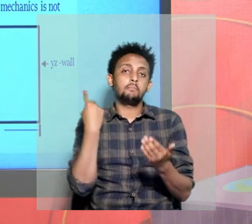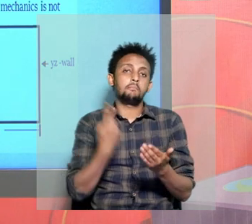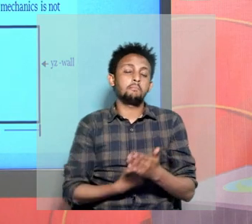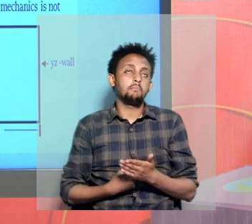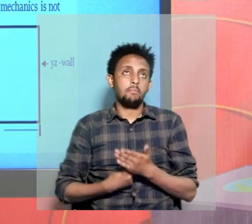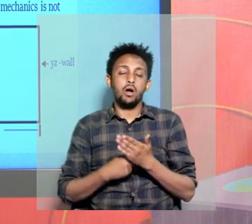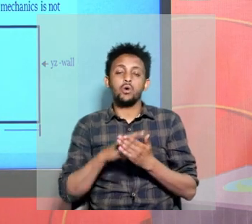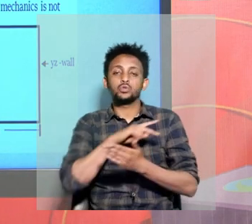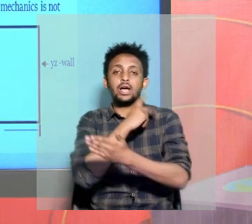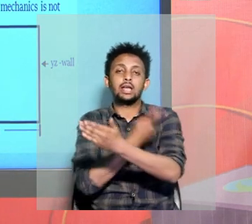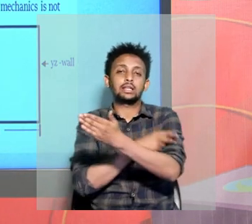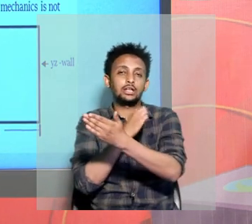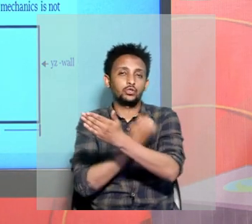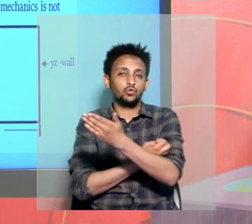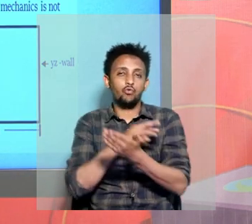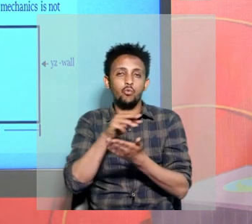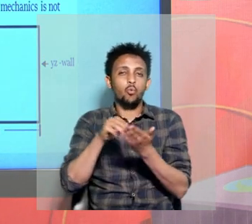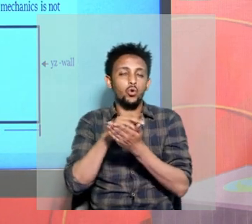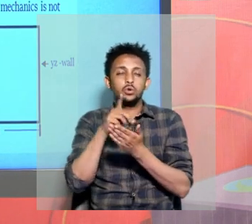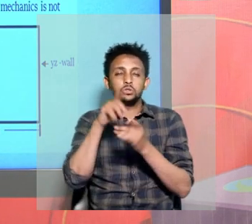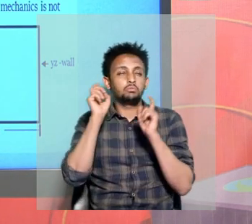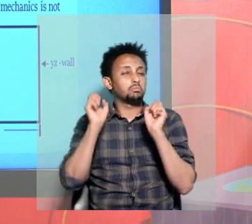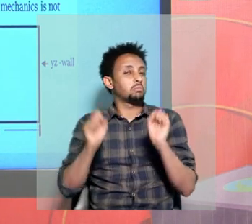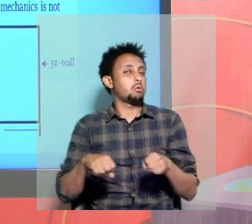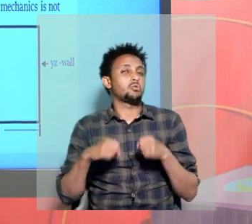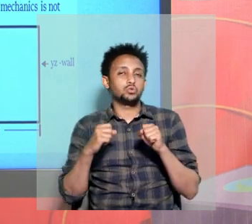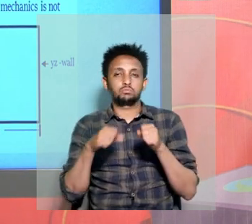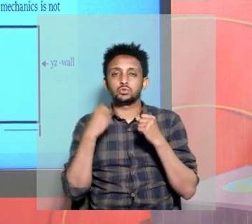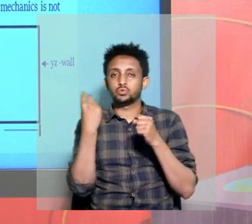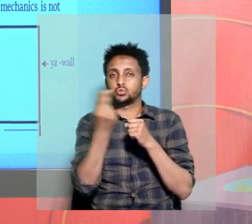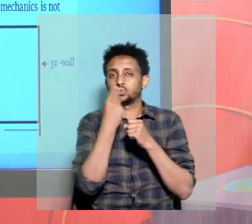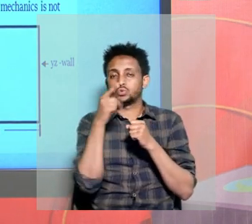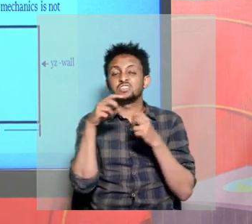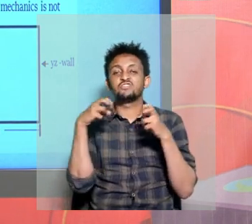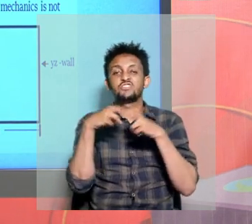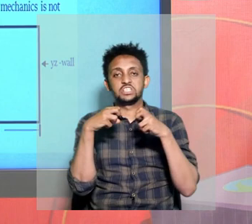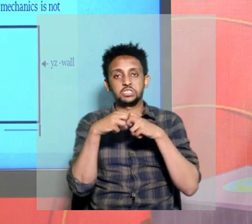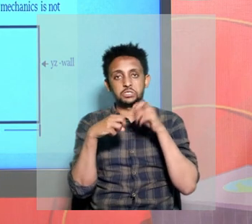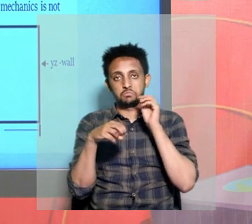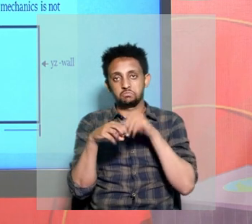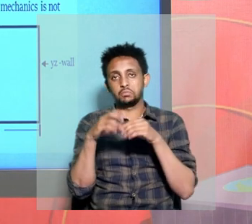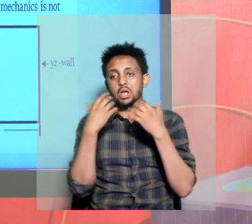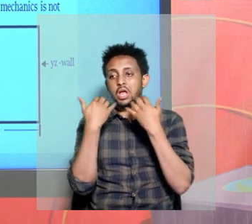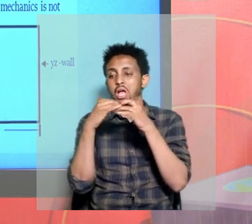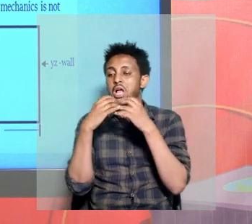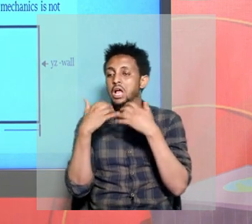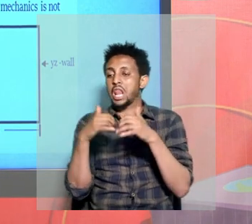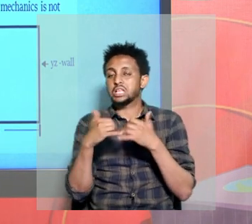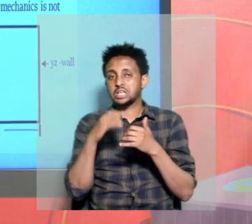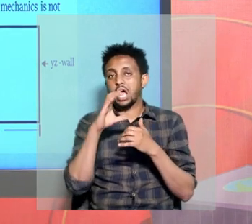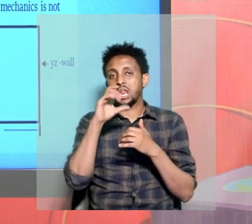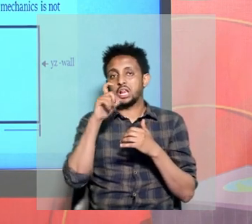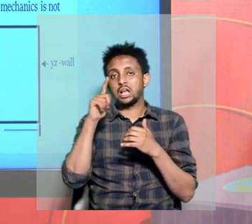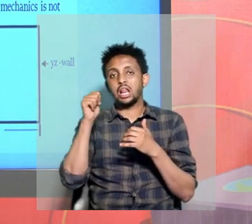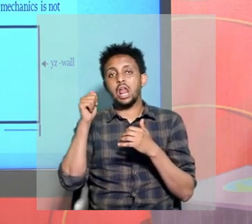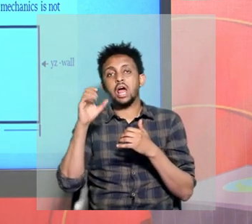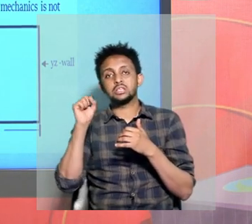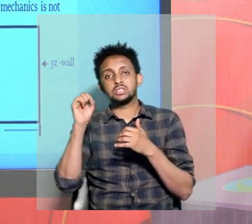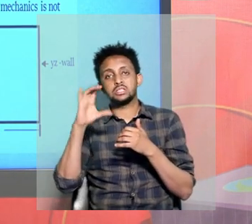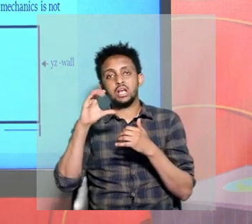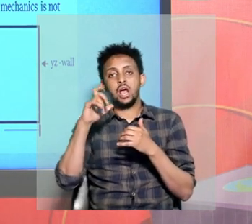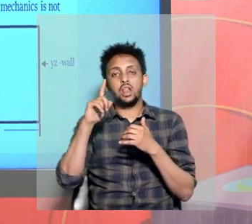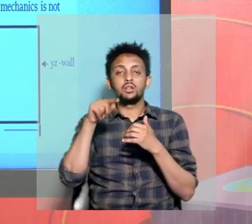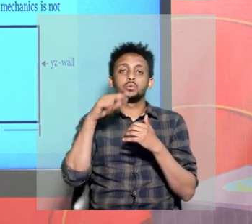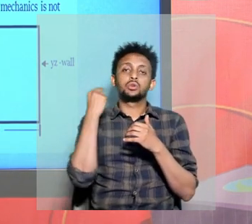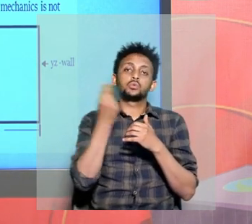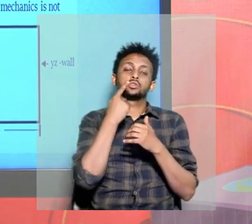the kinetic theory of molecules, it's possible to use this physics, or classical physics, or Newtonian physics. This